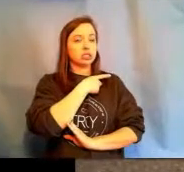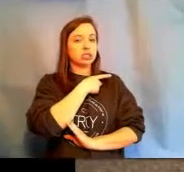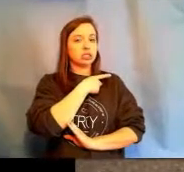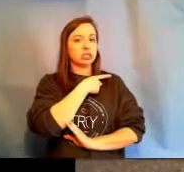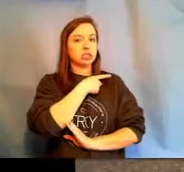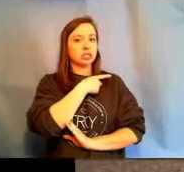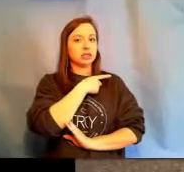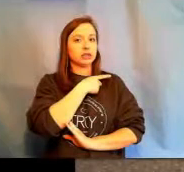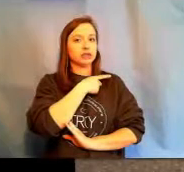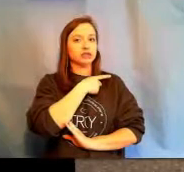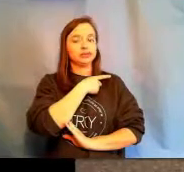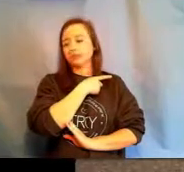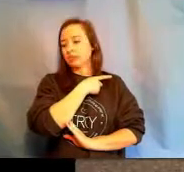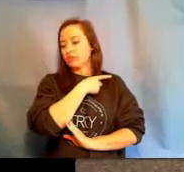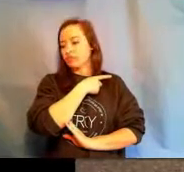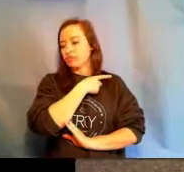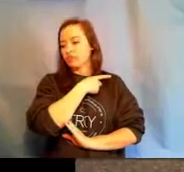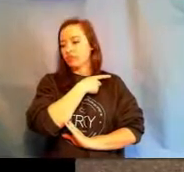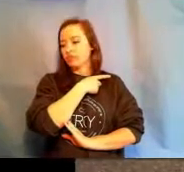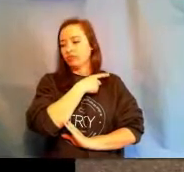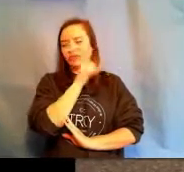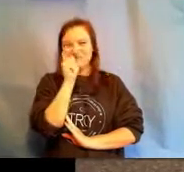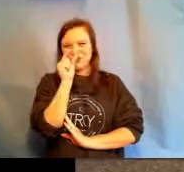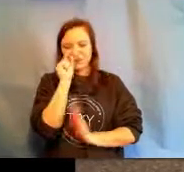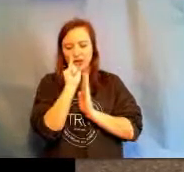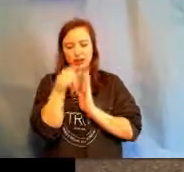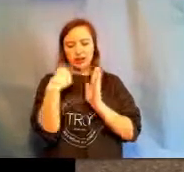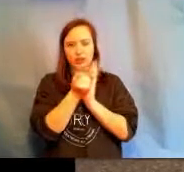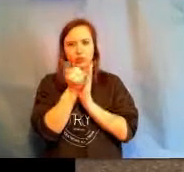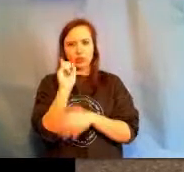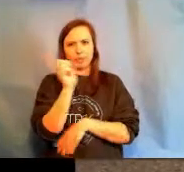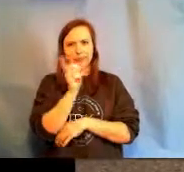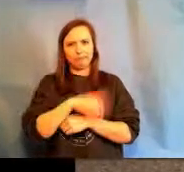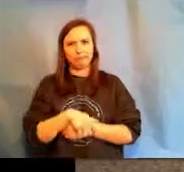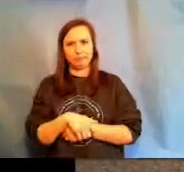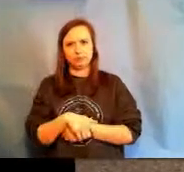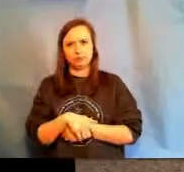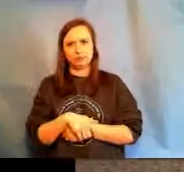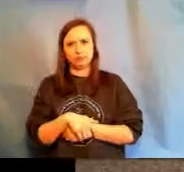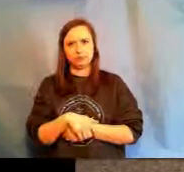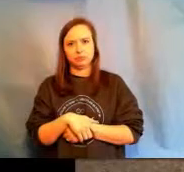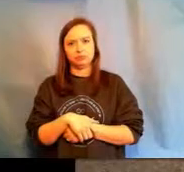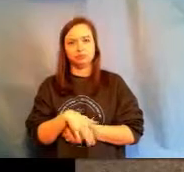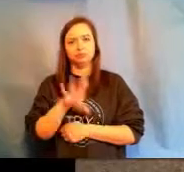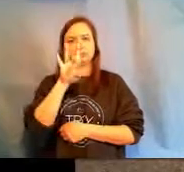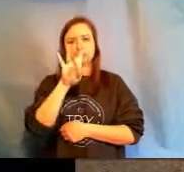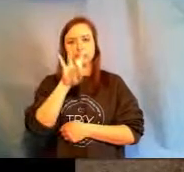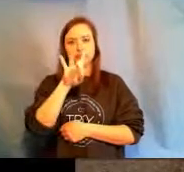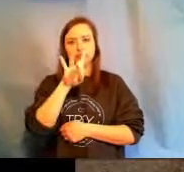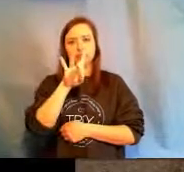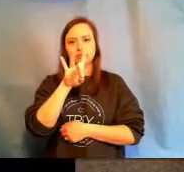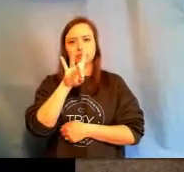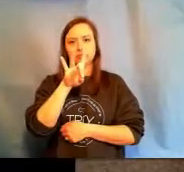o'clock. All right, let's look at our hour hand. Where is our hour hand pointing? At the 8. So it